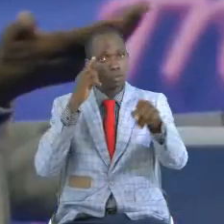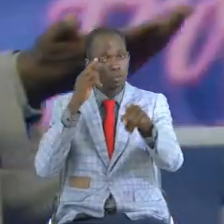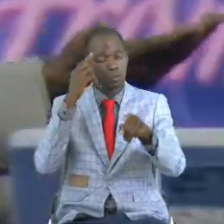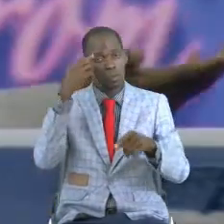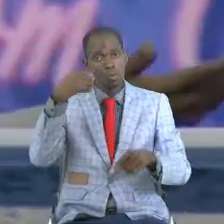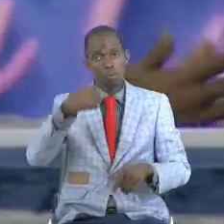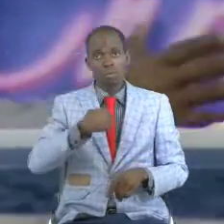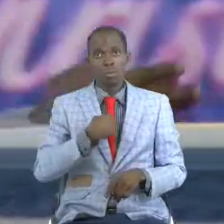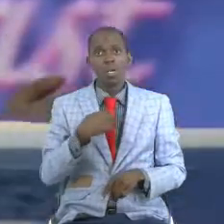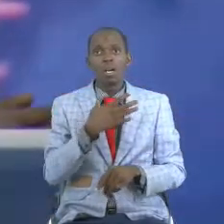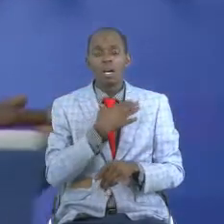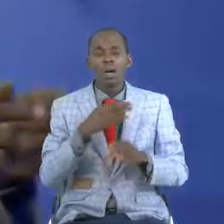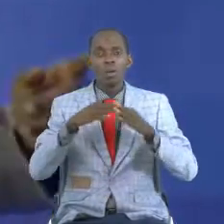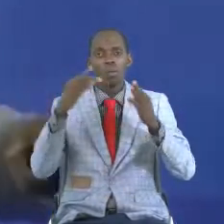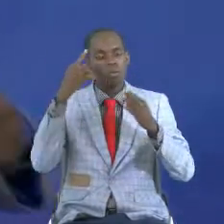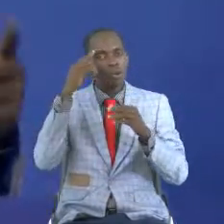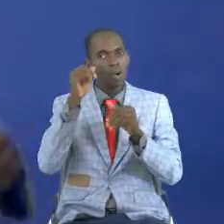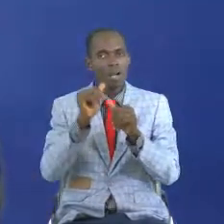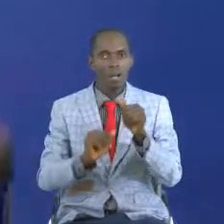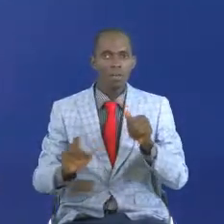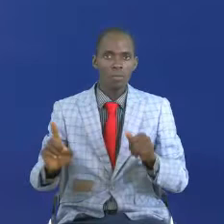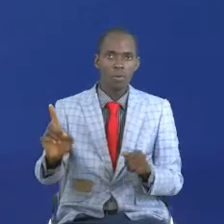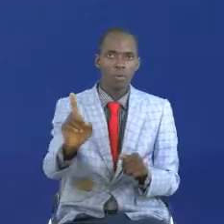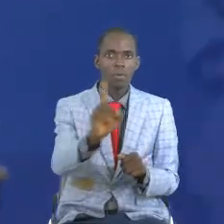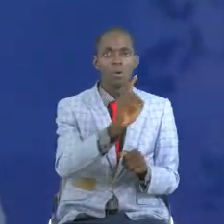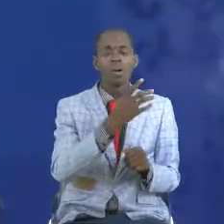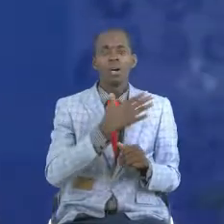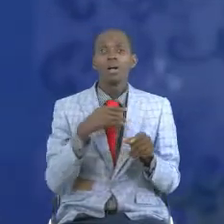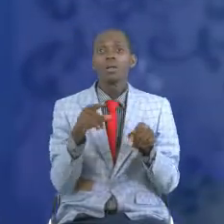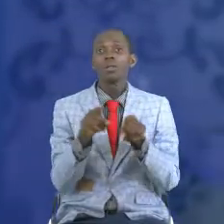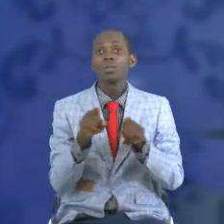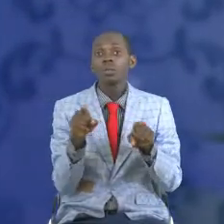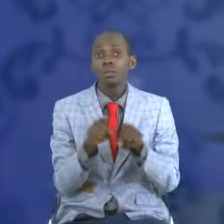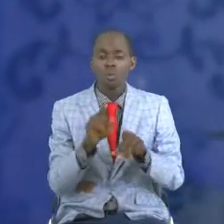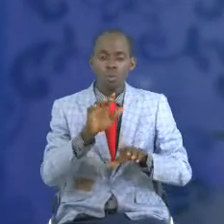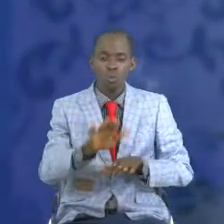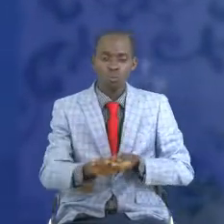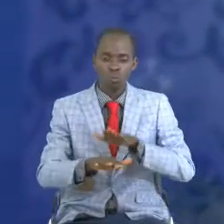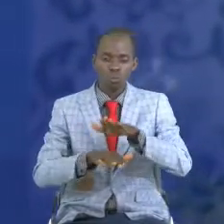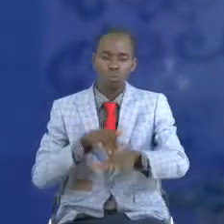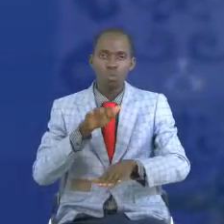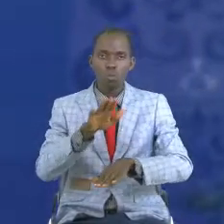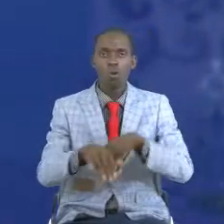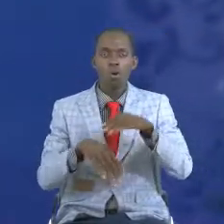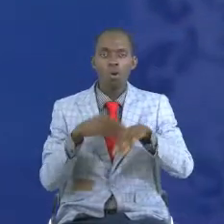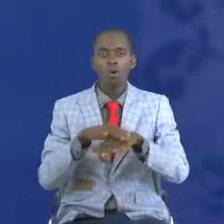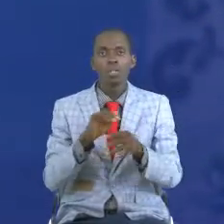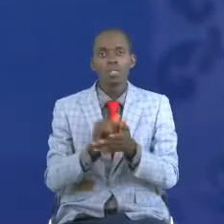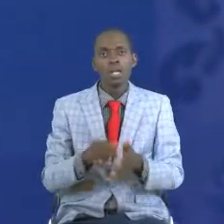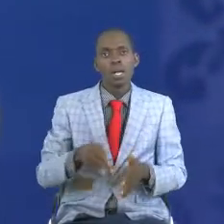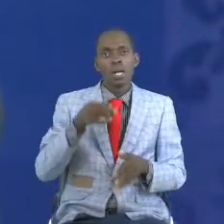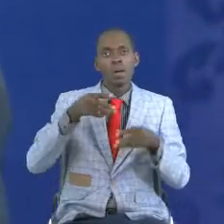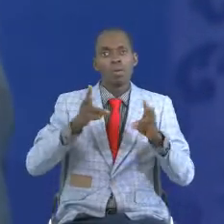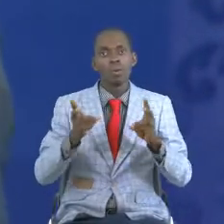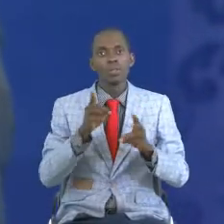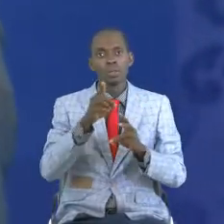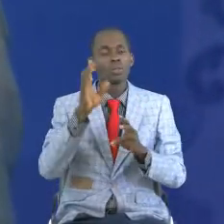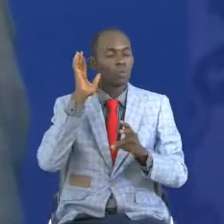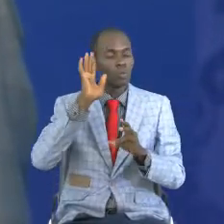and open for everyone. And those who walk on that highway, they get to that